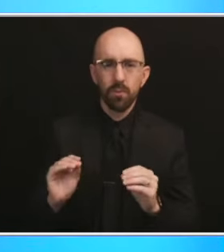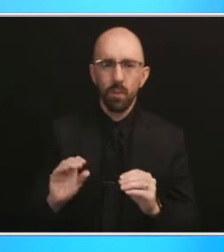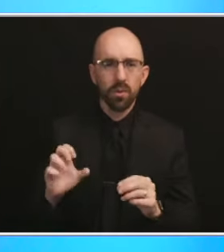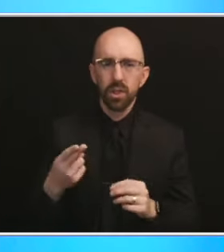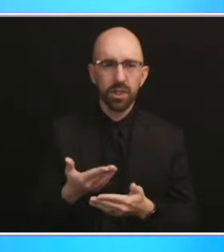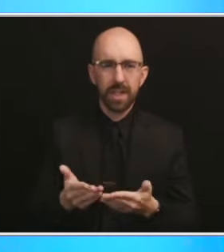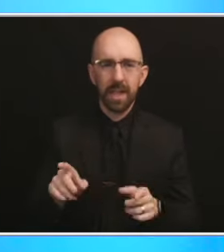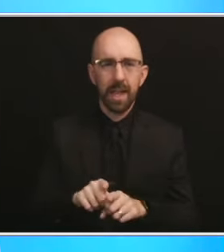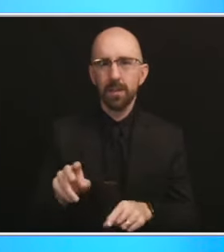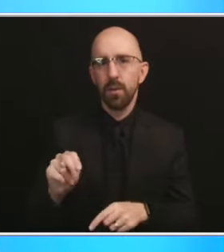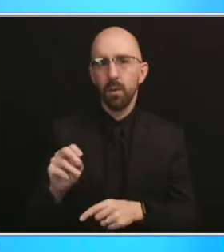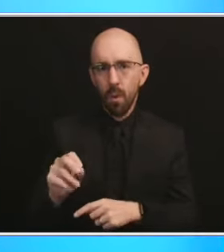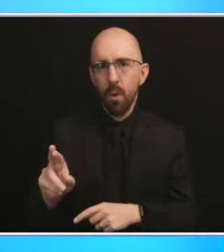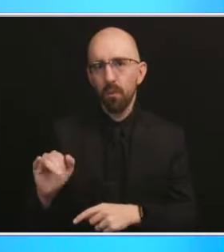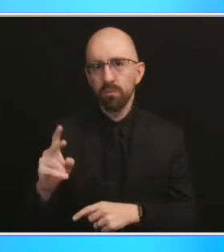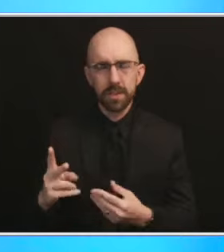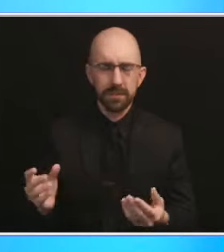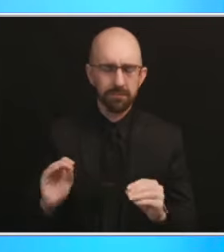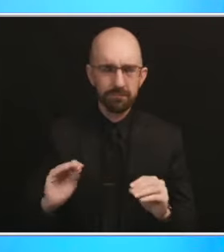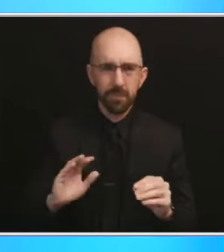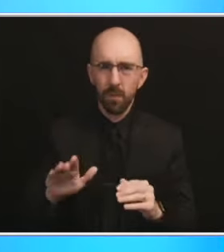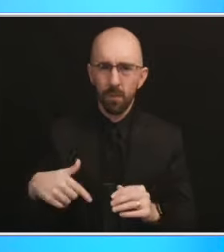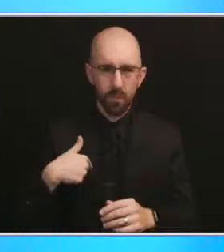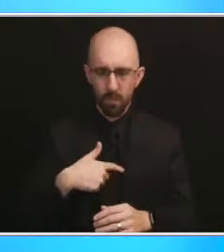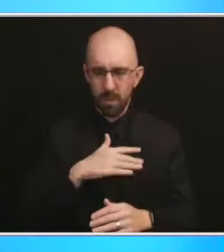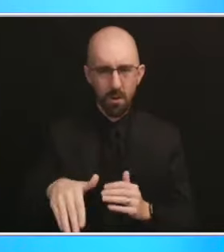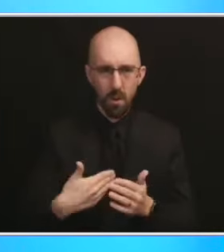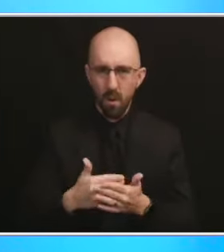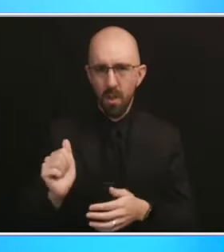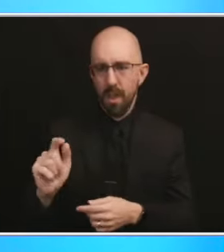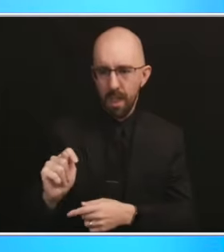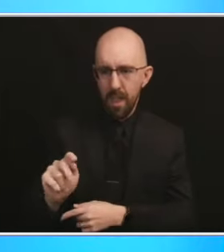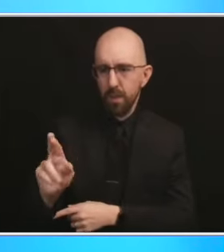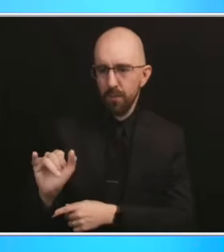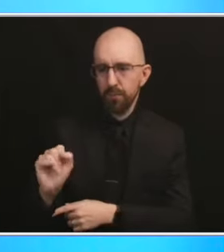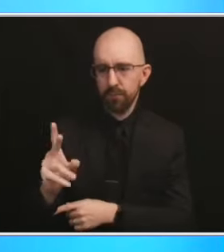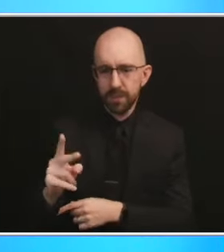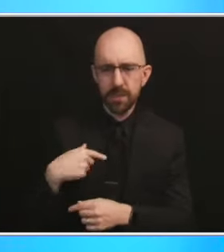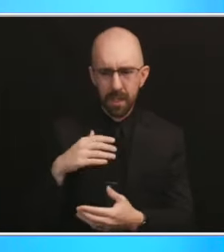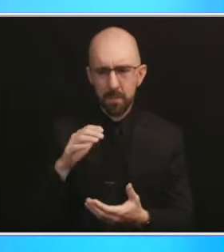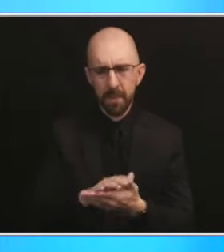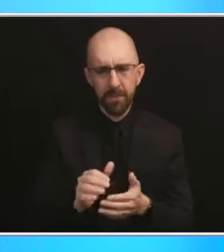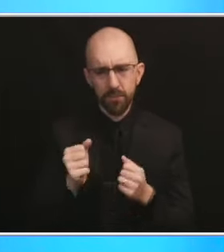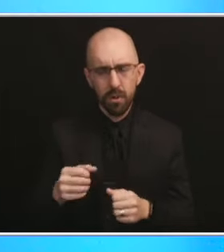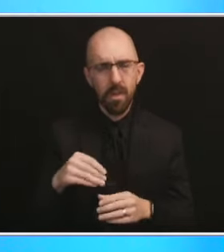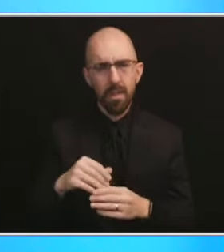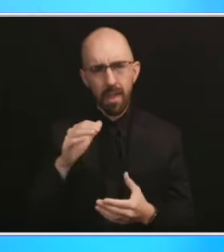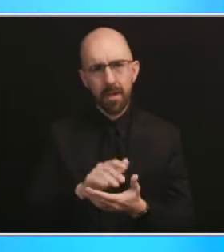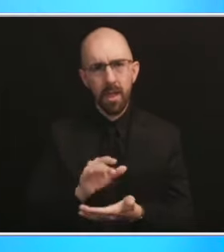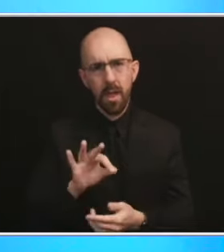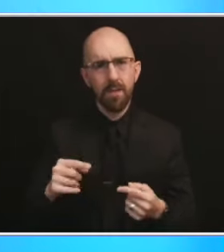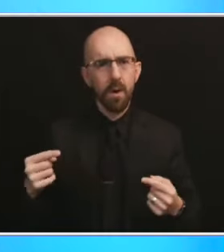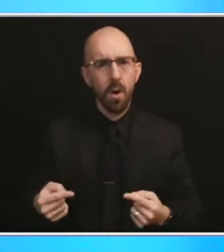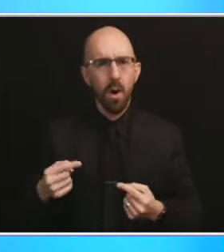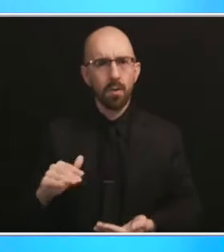risk. We're all at risk, and I believe very strongly in this idea of harm reduction.